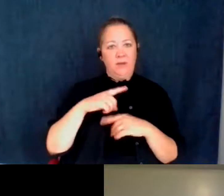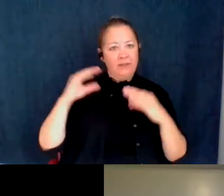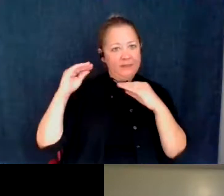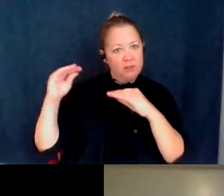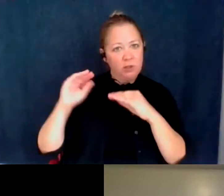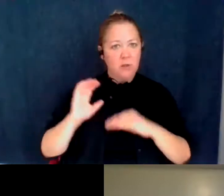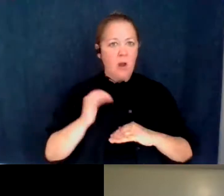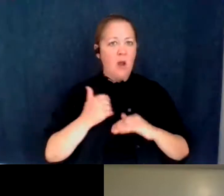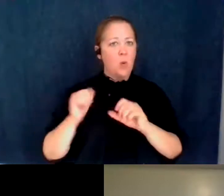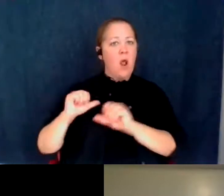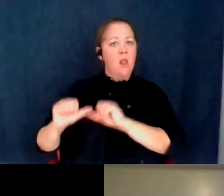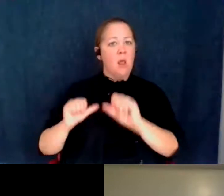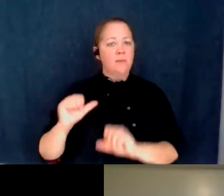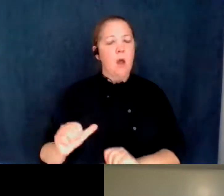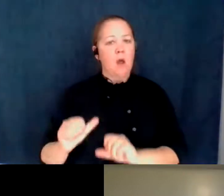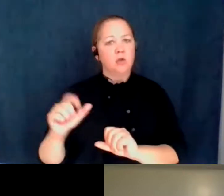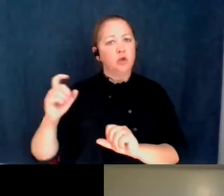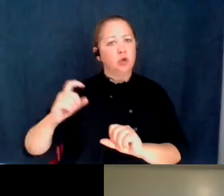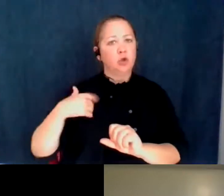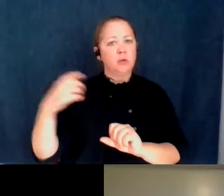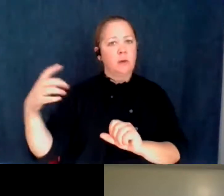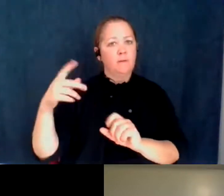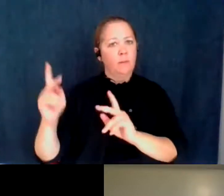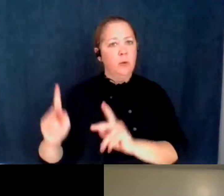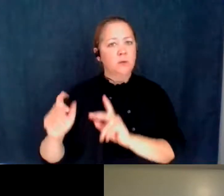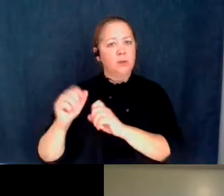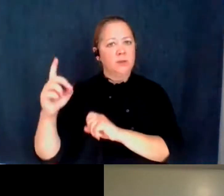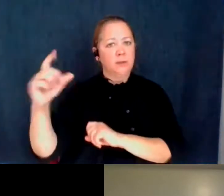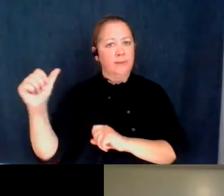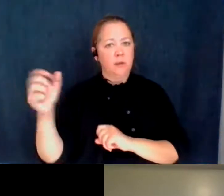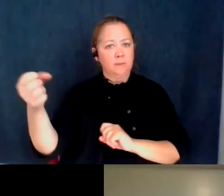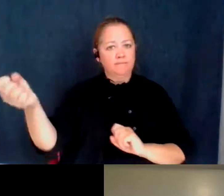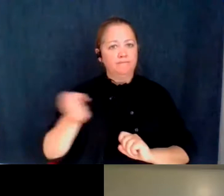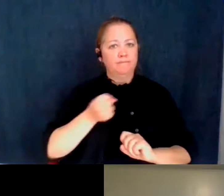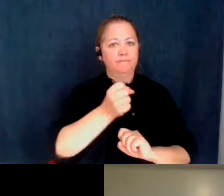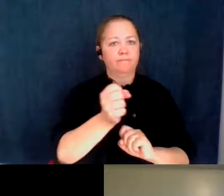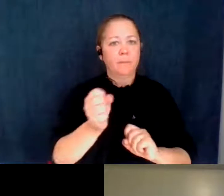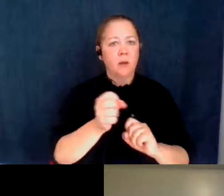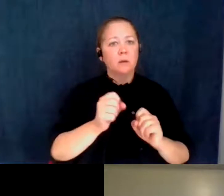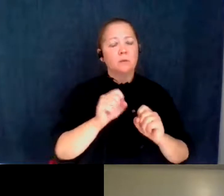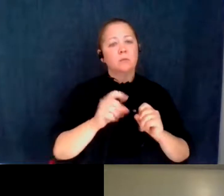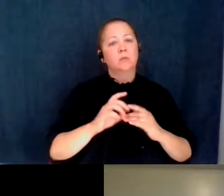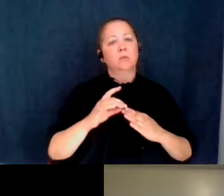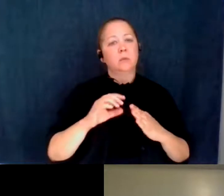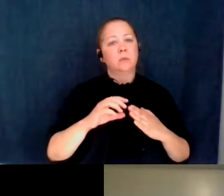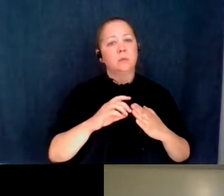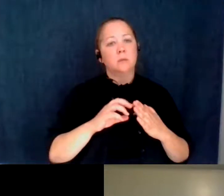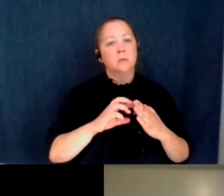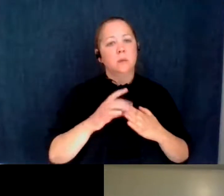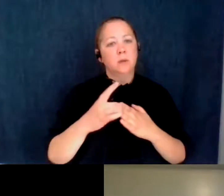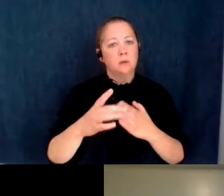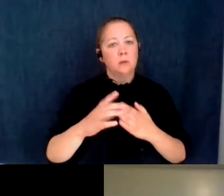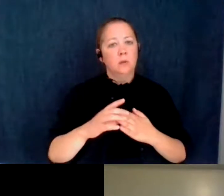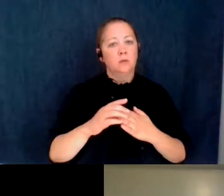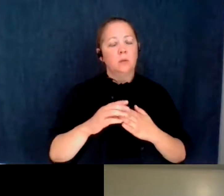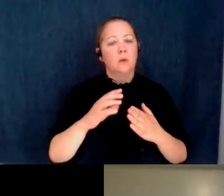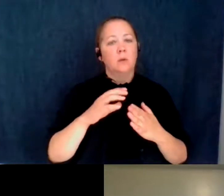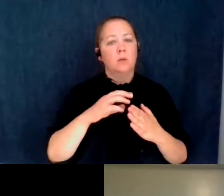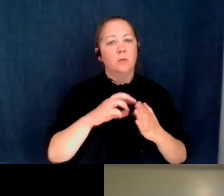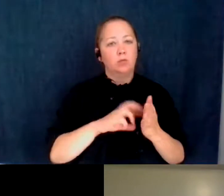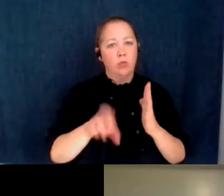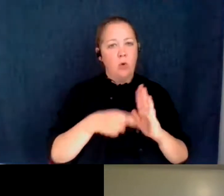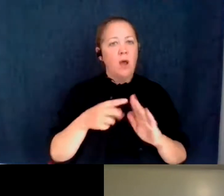We targeted and recruiting and inviting alumni with disabilities so that they would know that this was